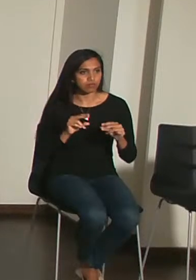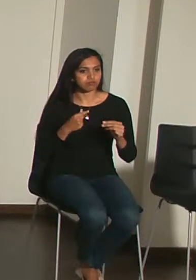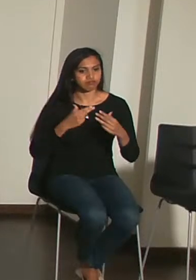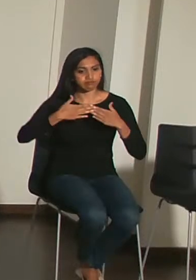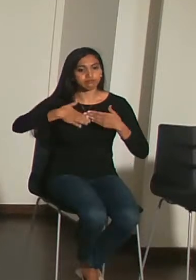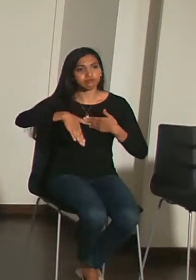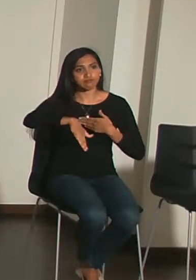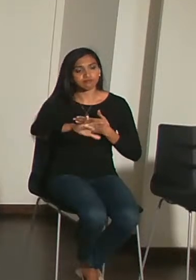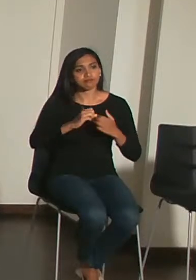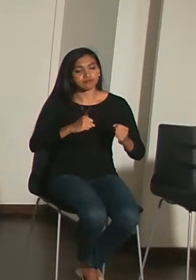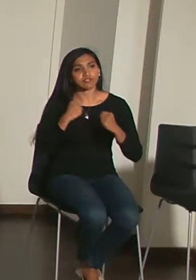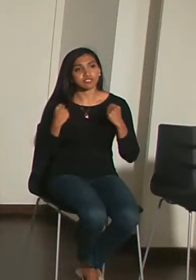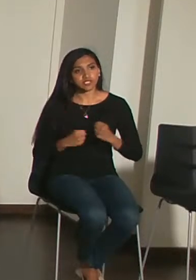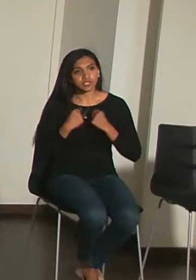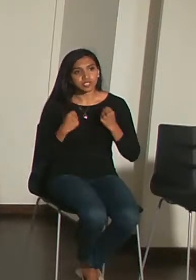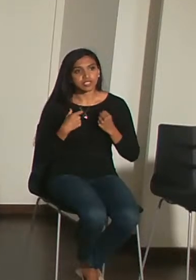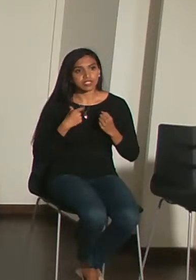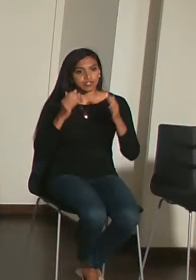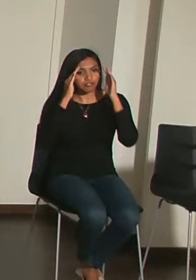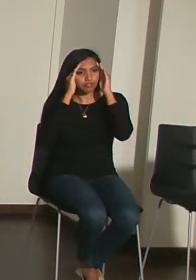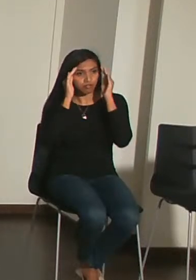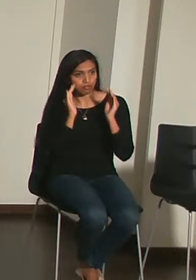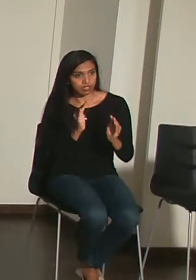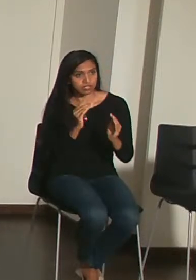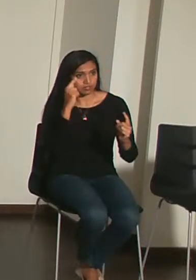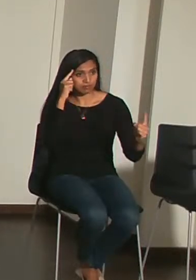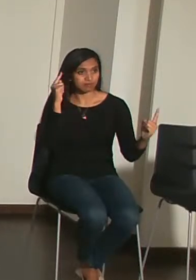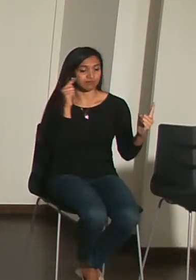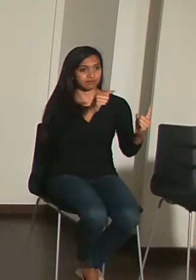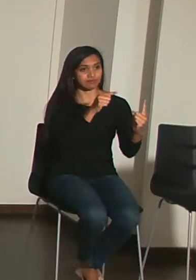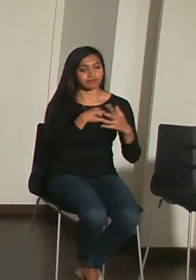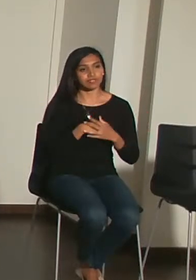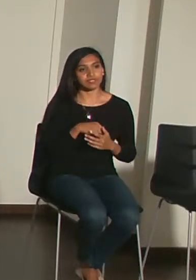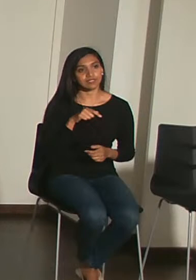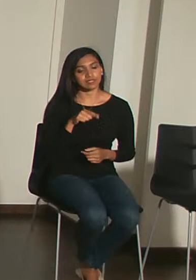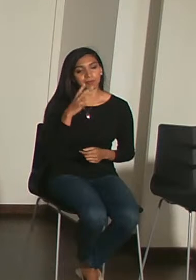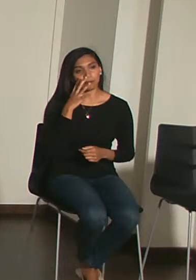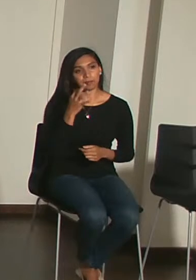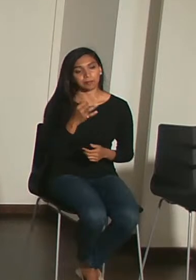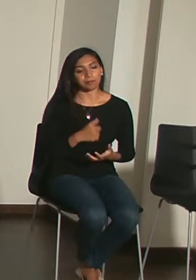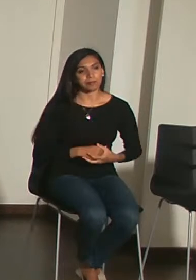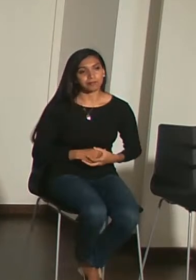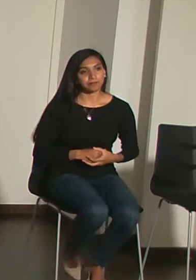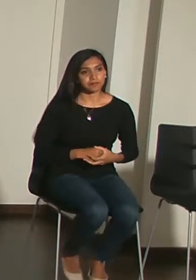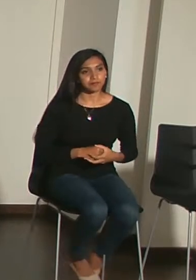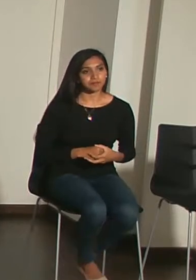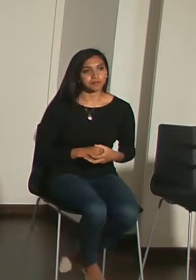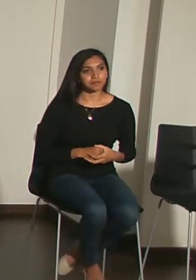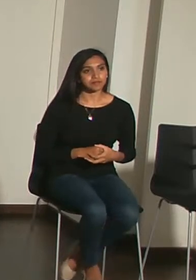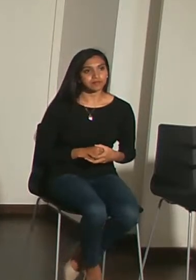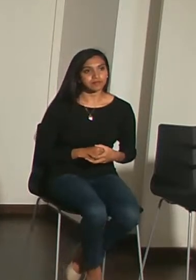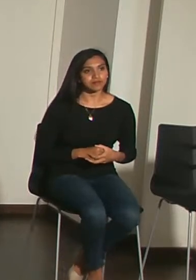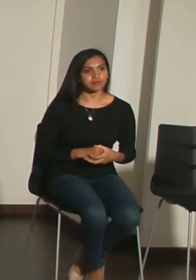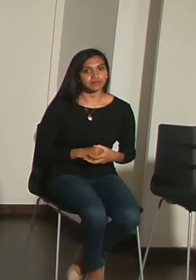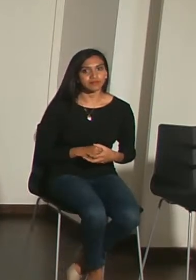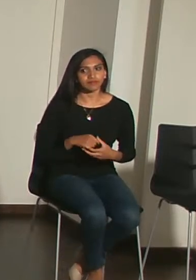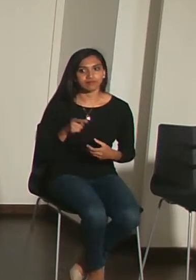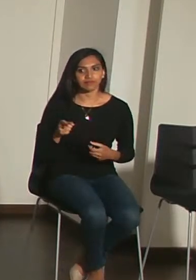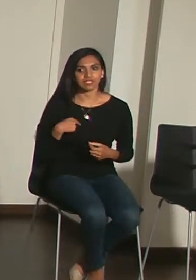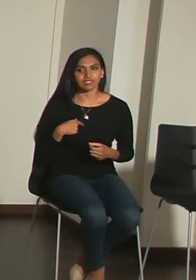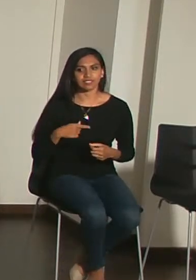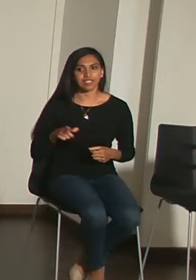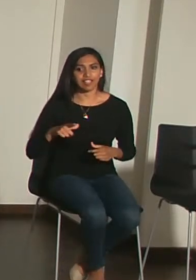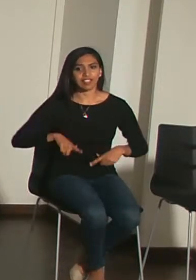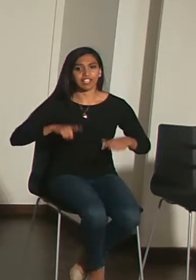if it's a hedonist commitment, there is no afterlife. So, yeah. But what is the afterlife of your